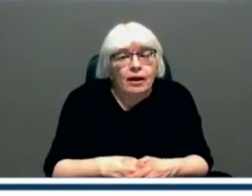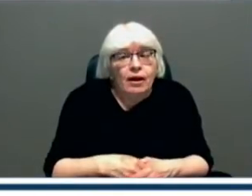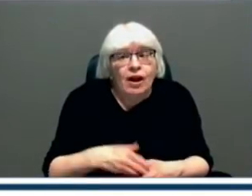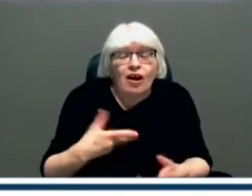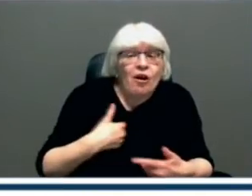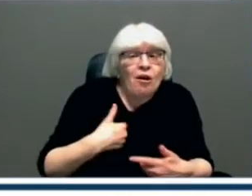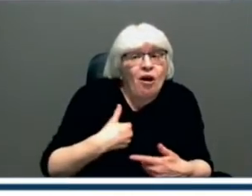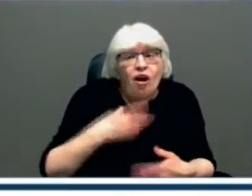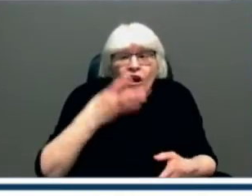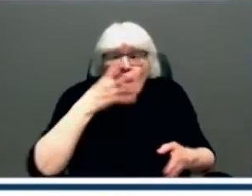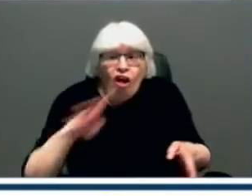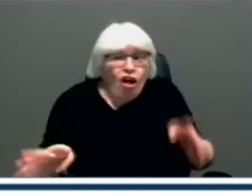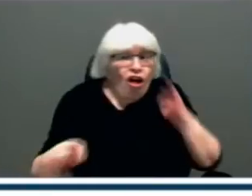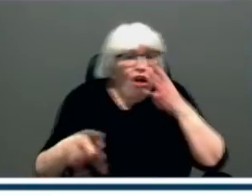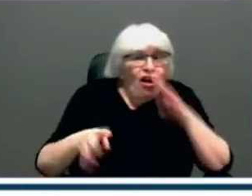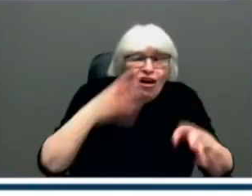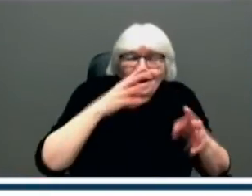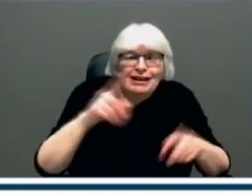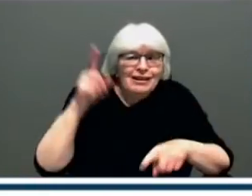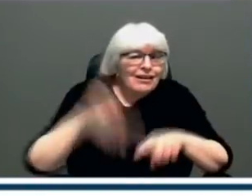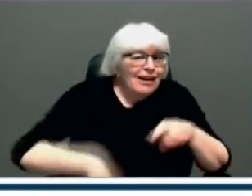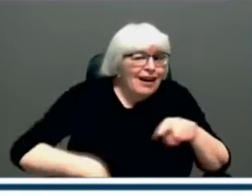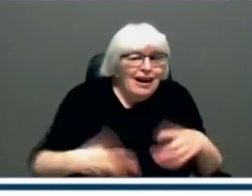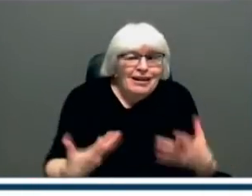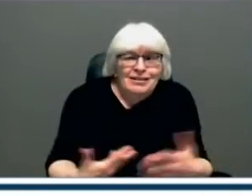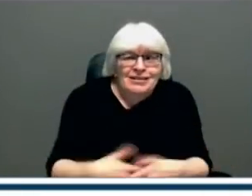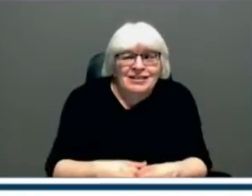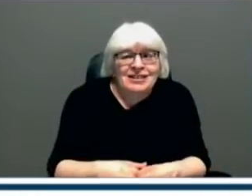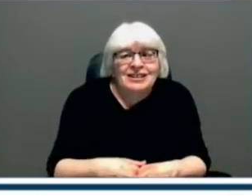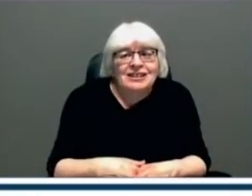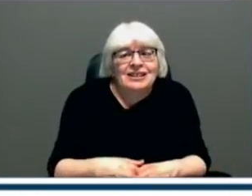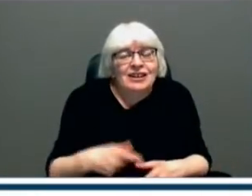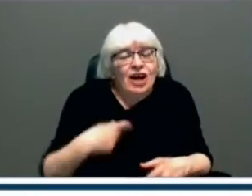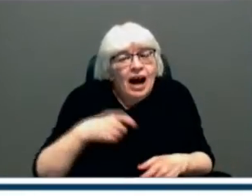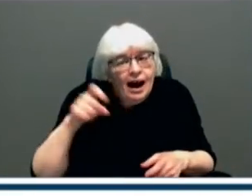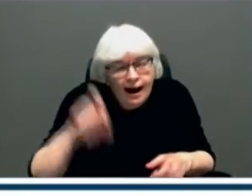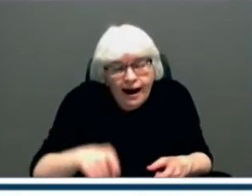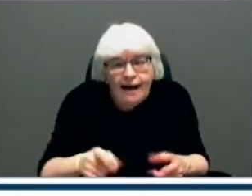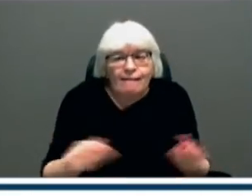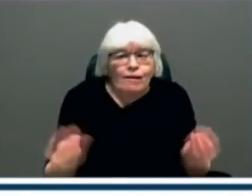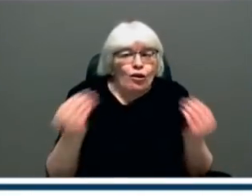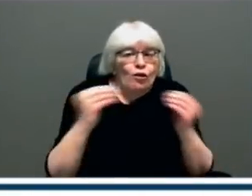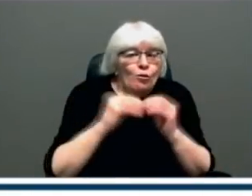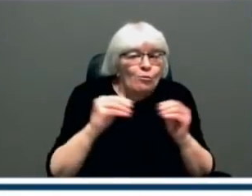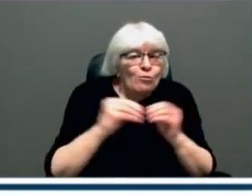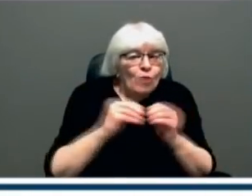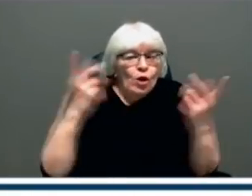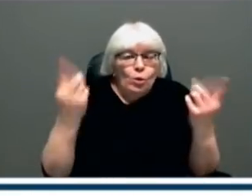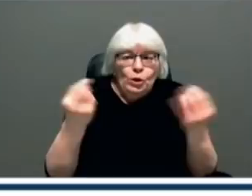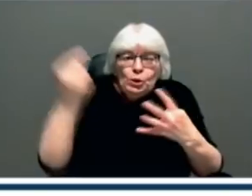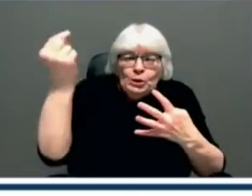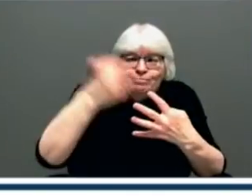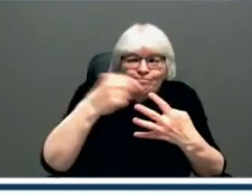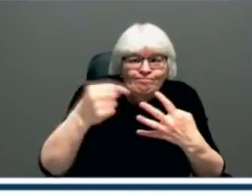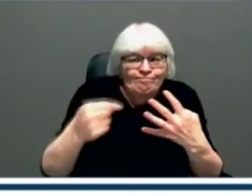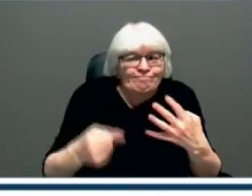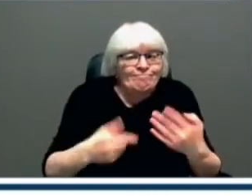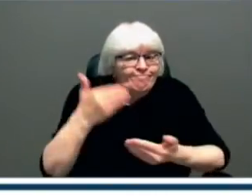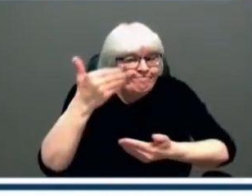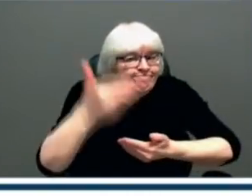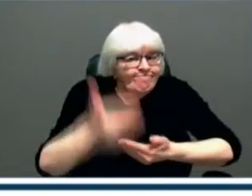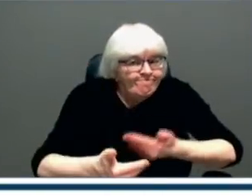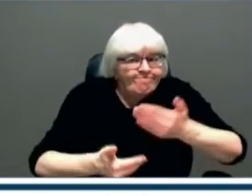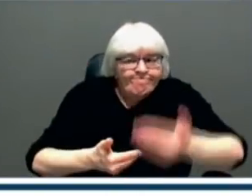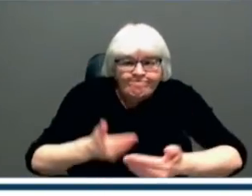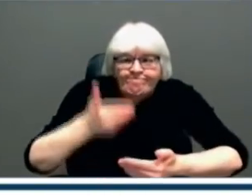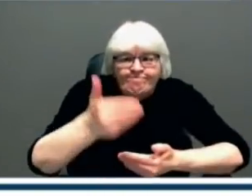only that, we know that also that restrictive measures become less effective over time. We